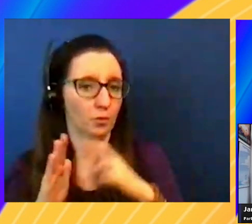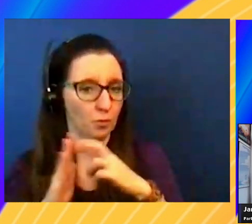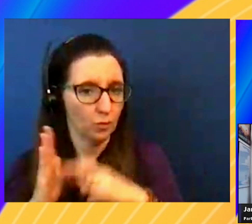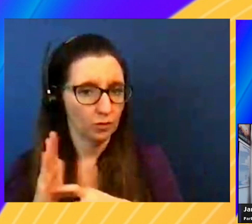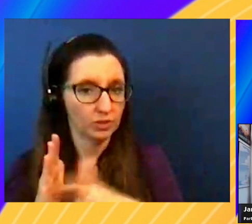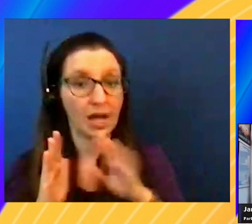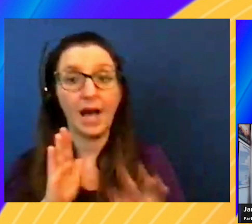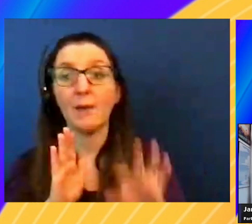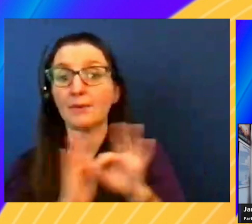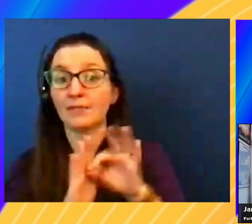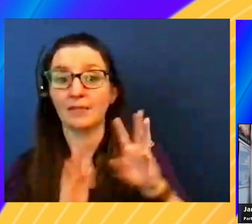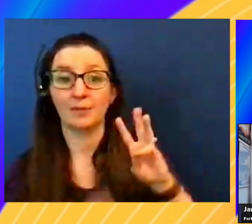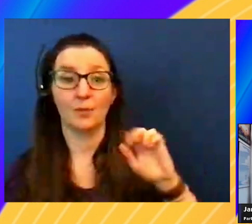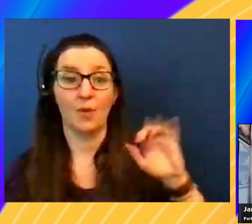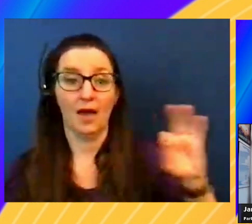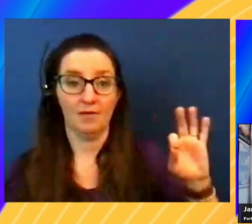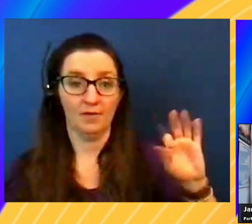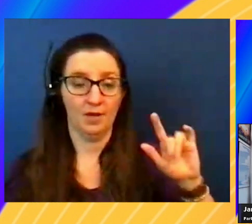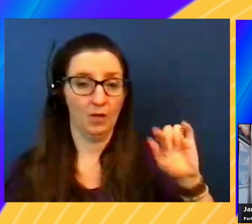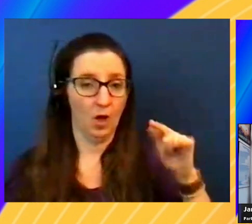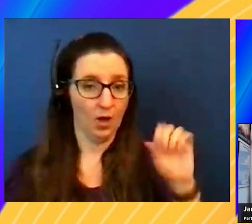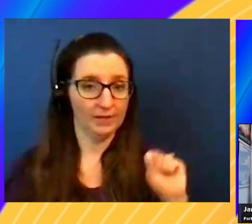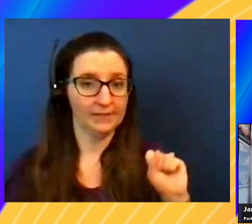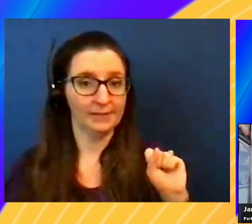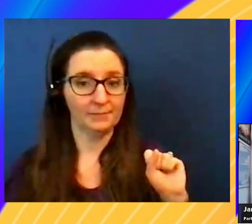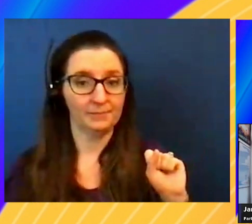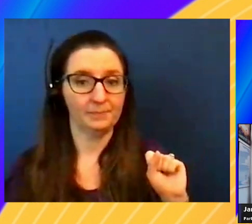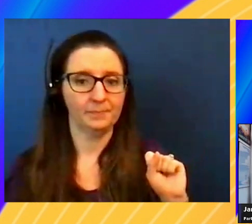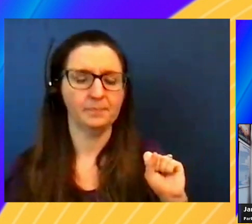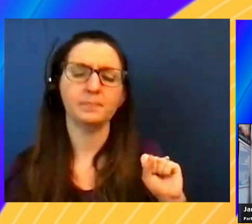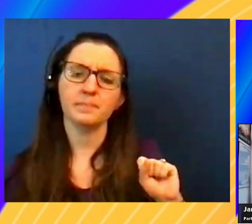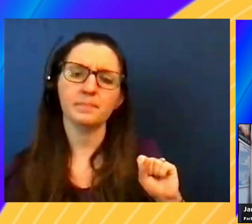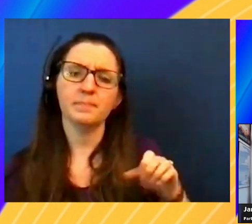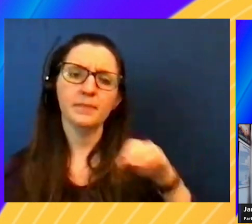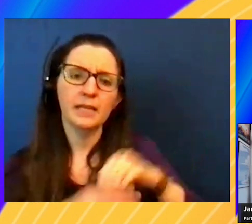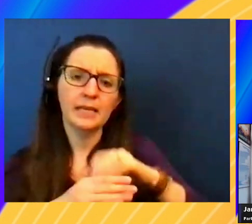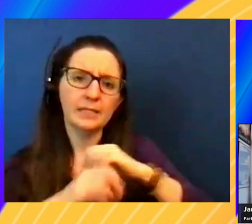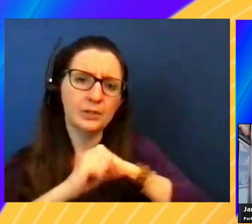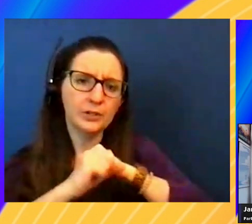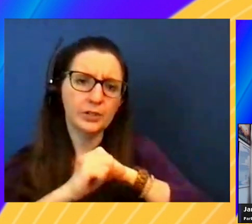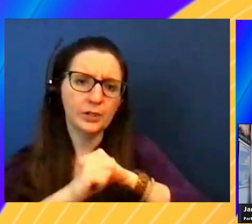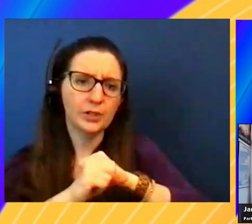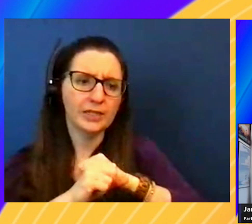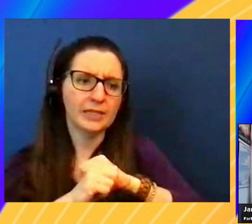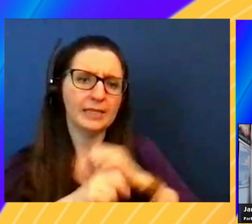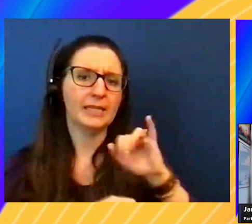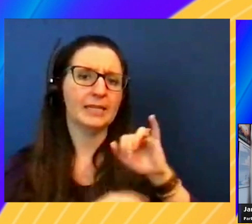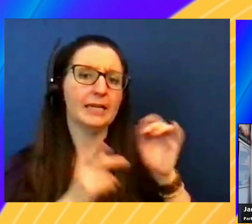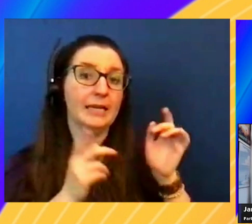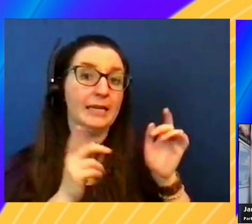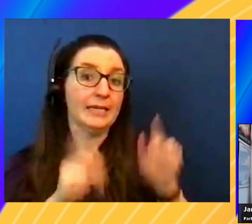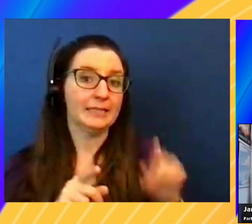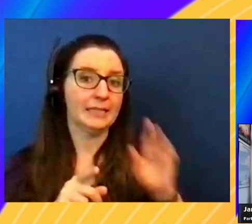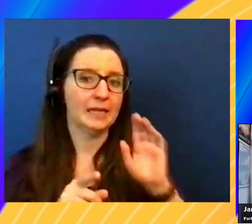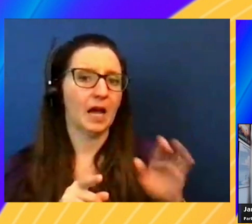logs. And in this case, since we're in the security incident, I'm going to monitor my top IP